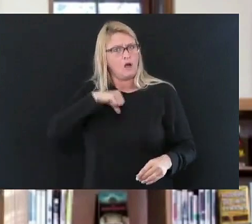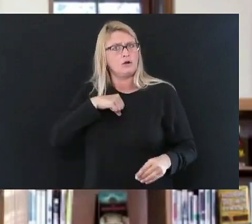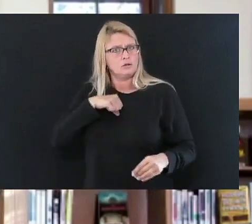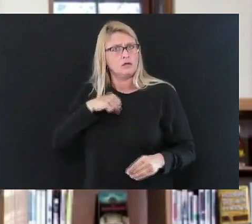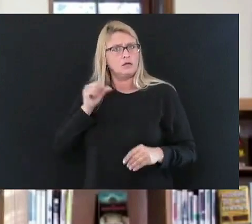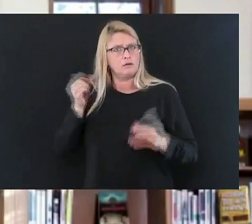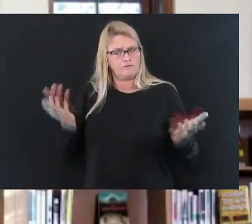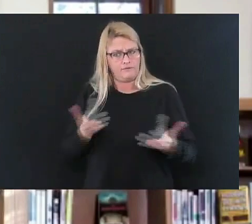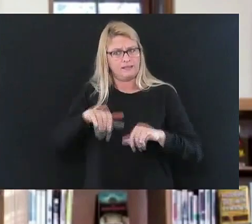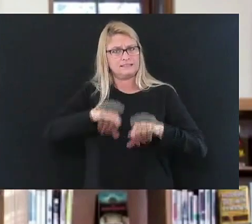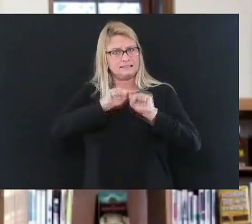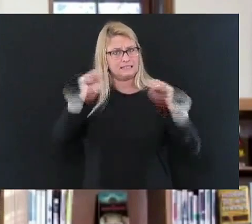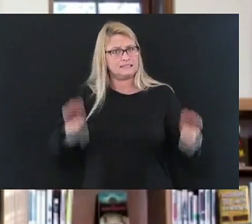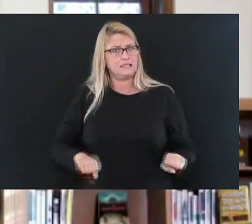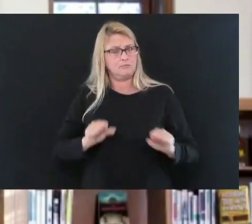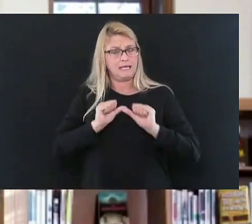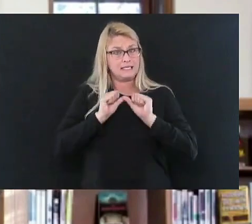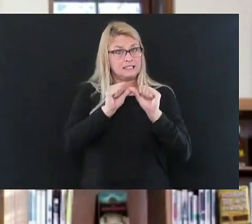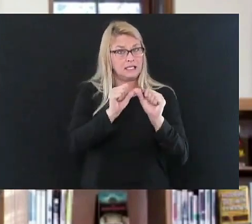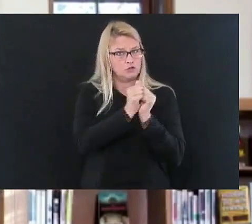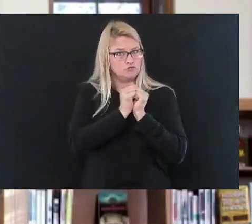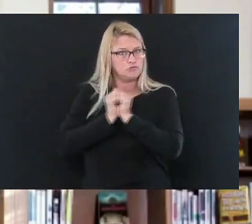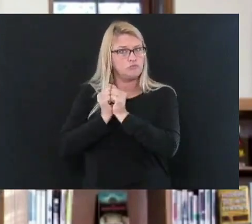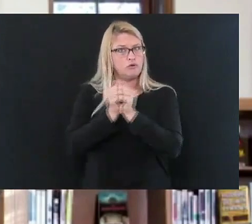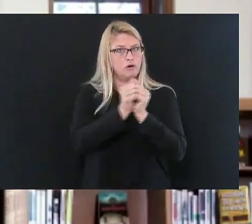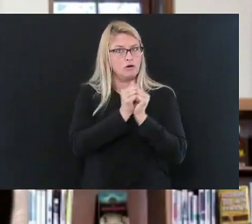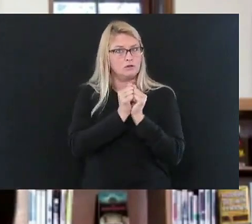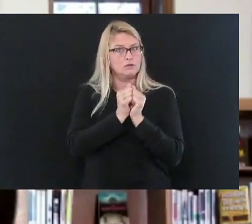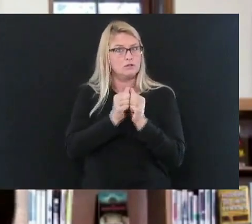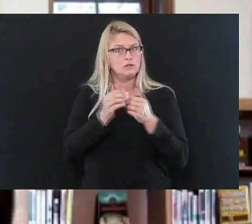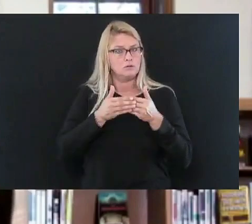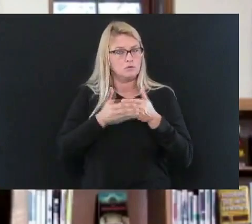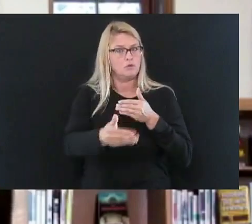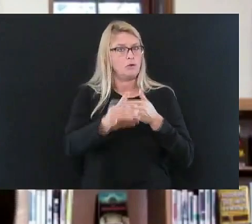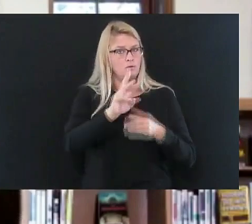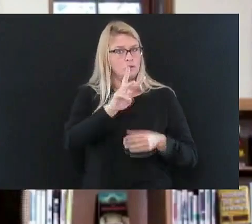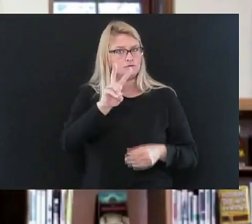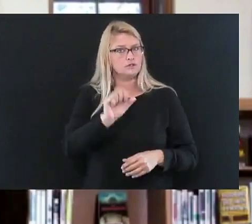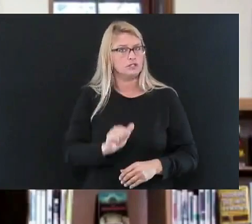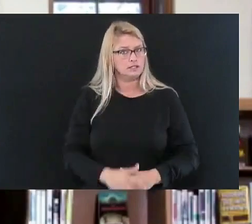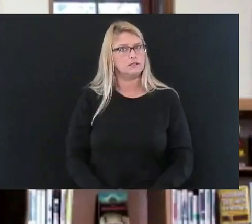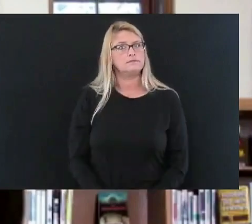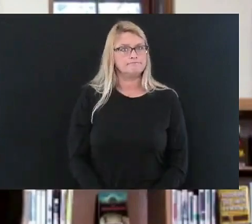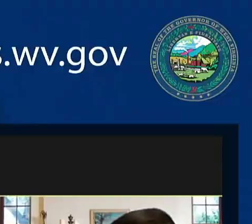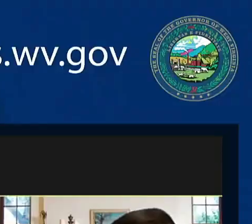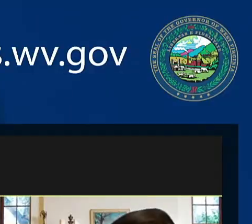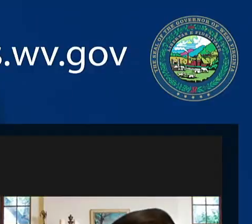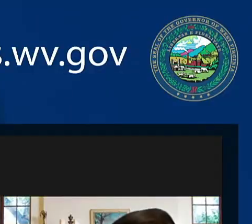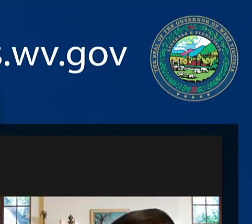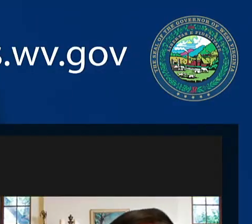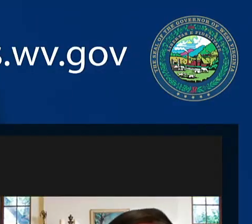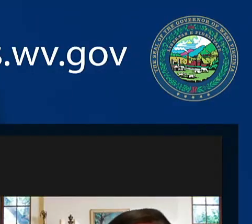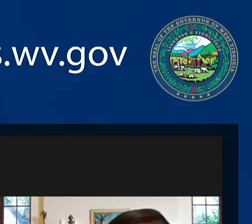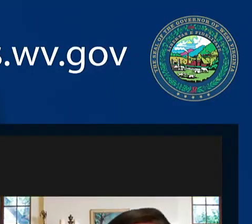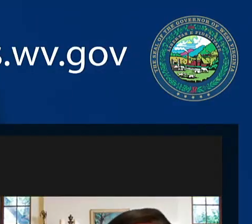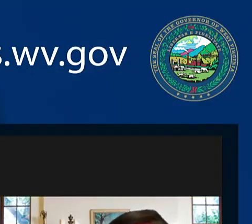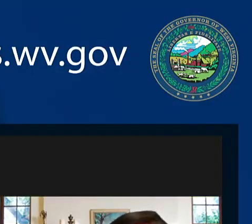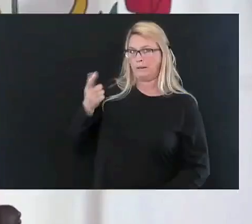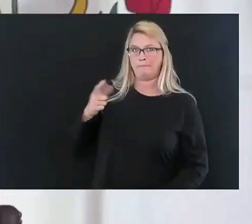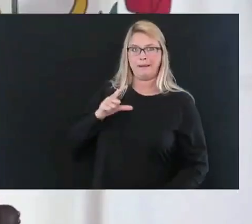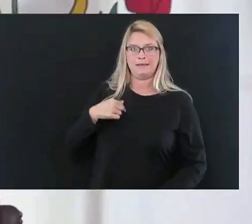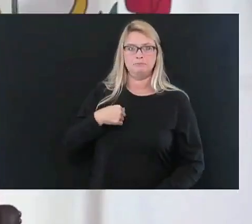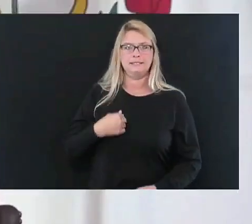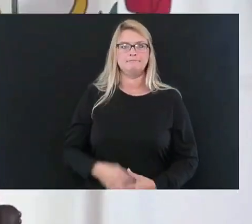continue to work as that team to help West Virginia to move forward. So thank you. Come back to me just 1 second, please.